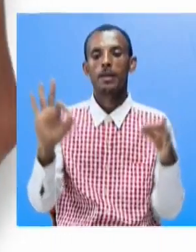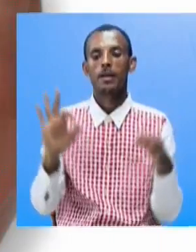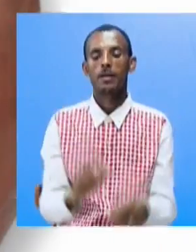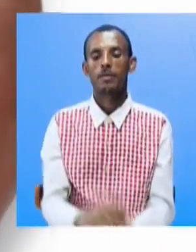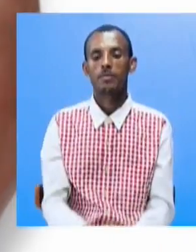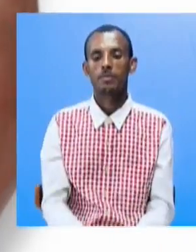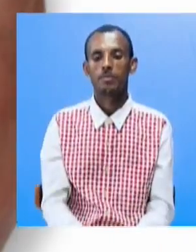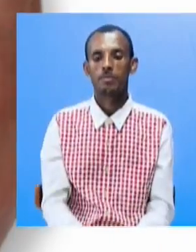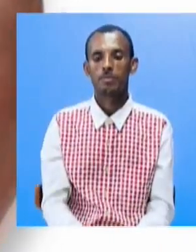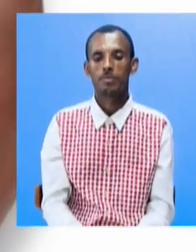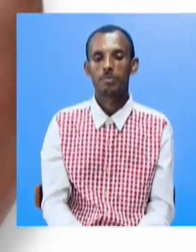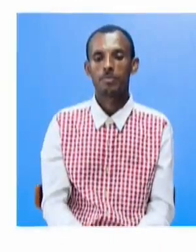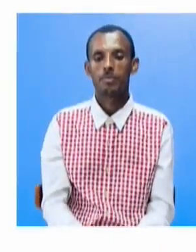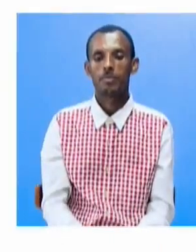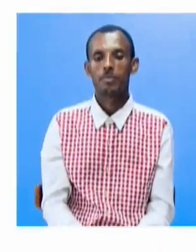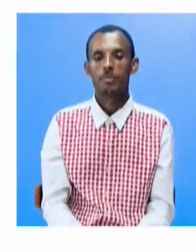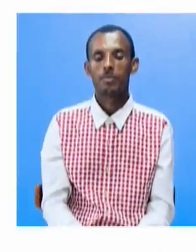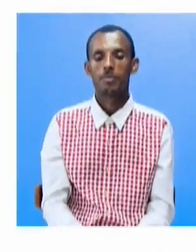meter